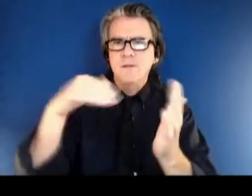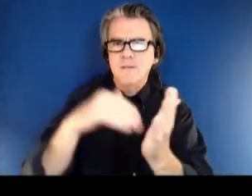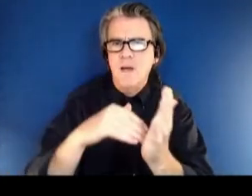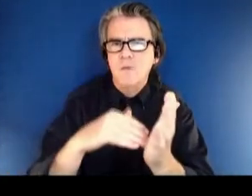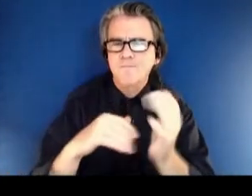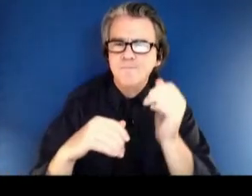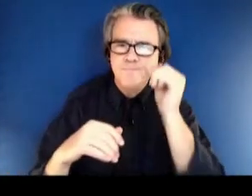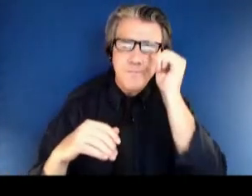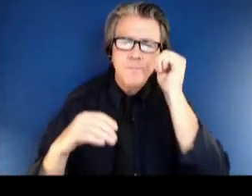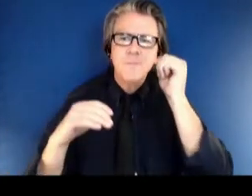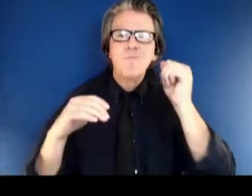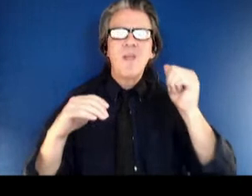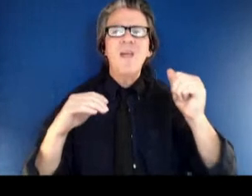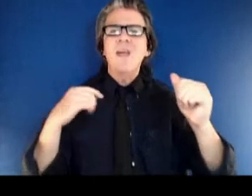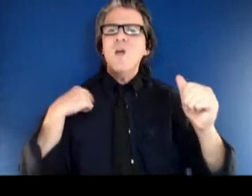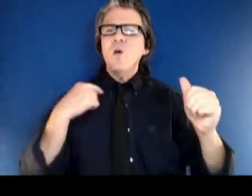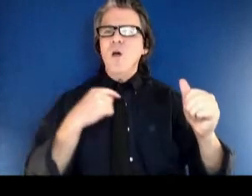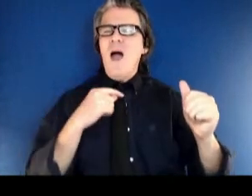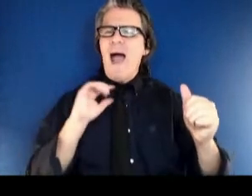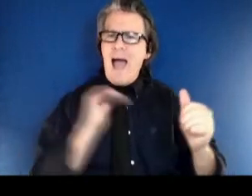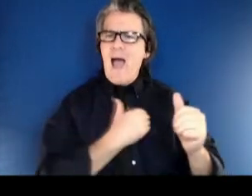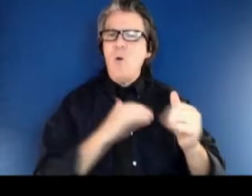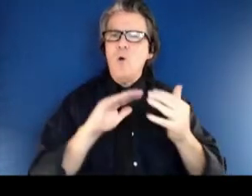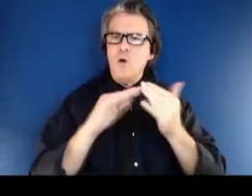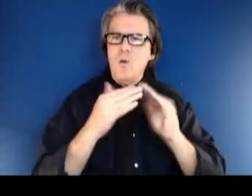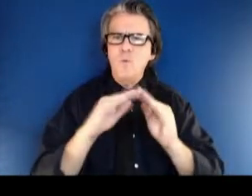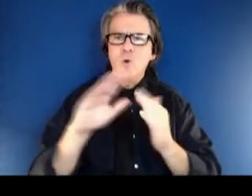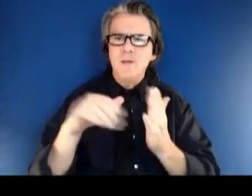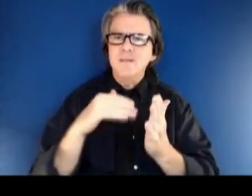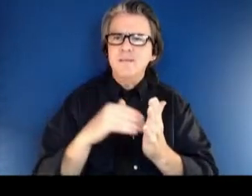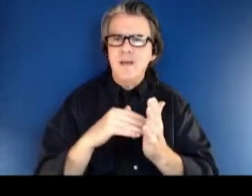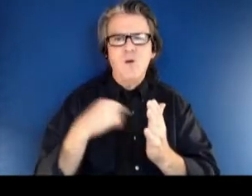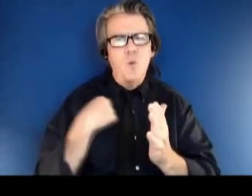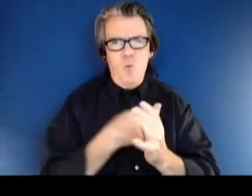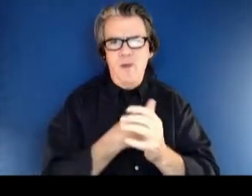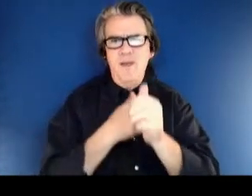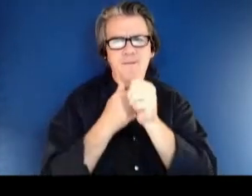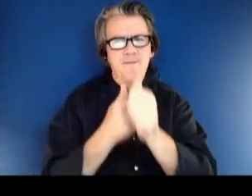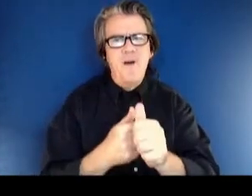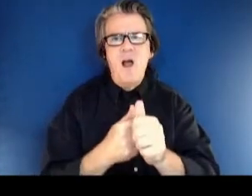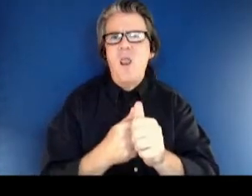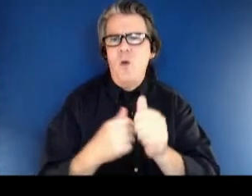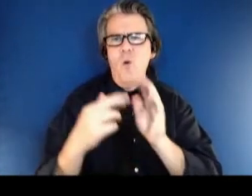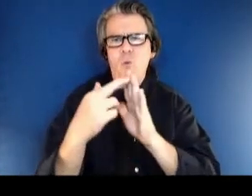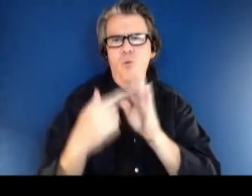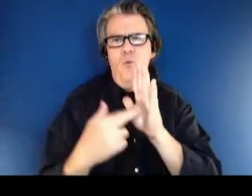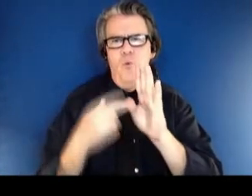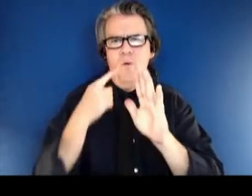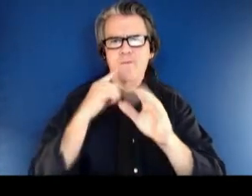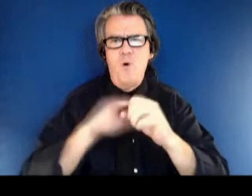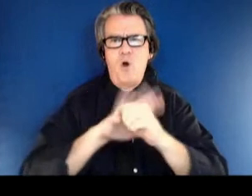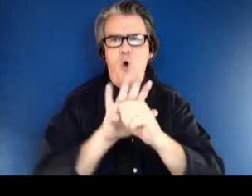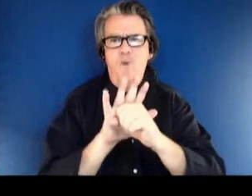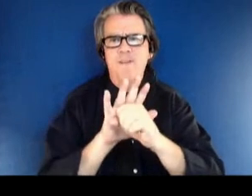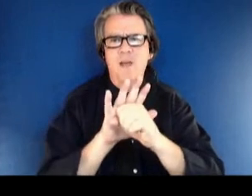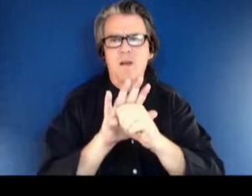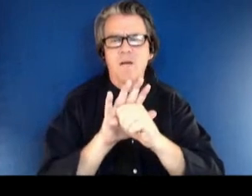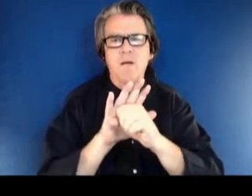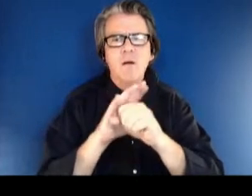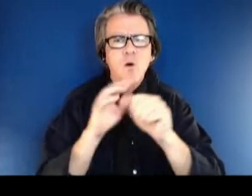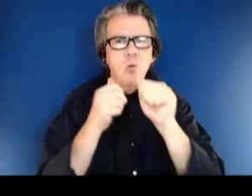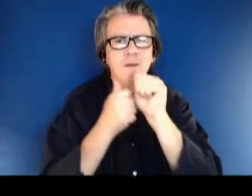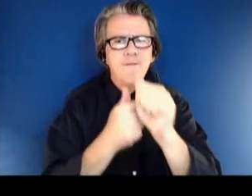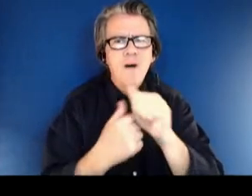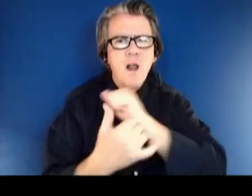to reinforce this point. They reflect the appropriate COVID-19 health considerations and follow state and